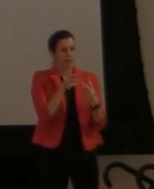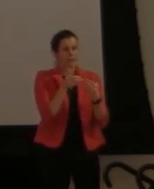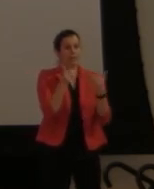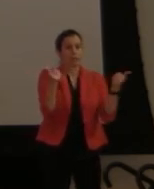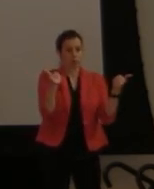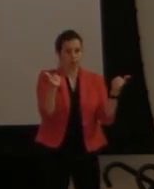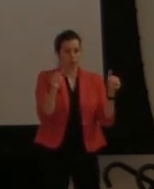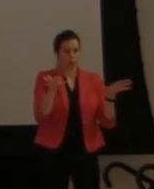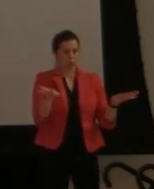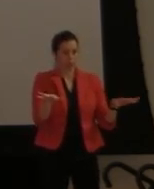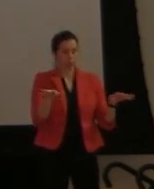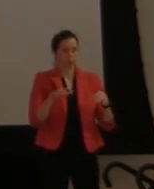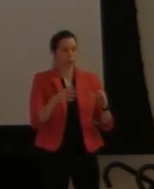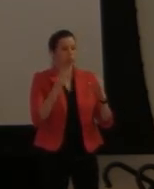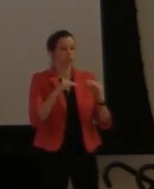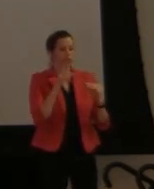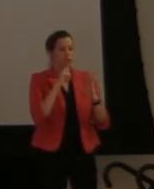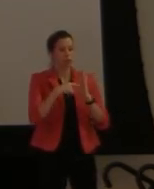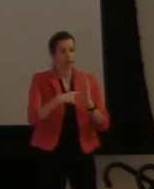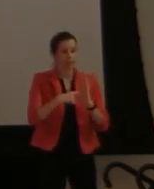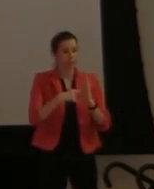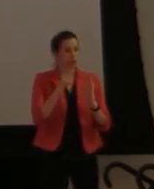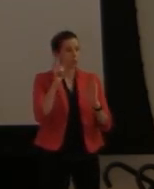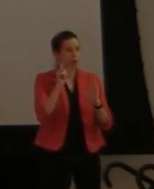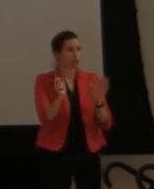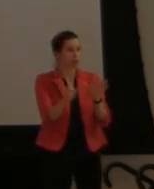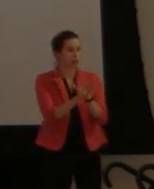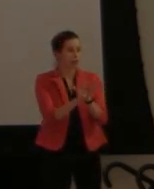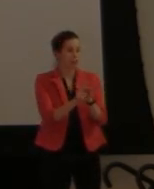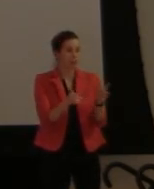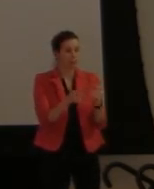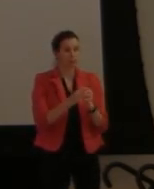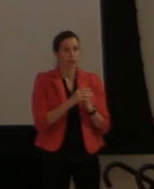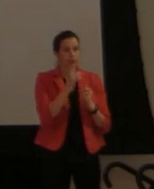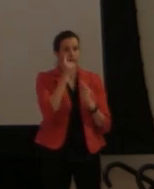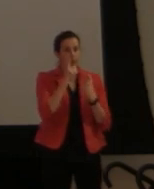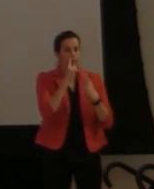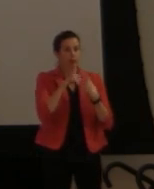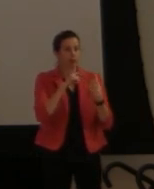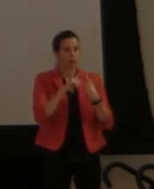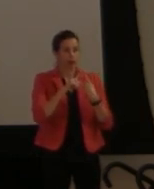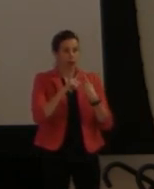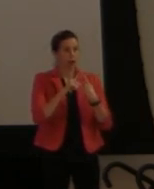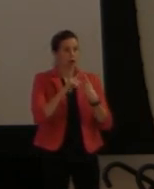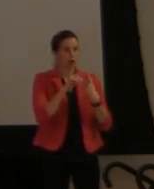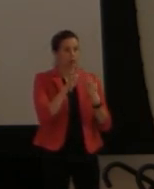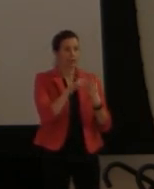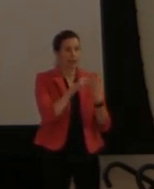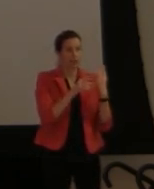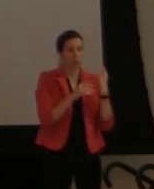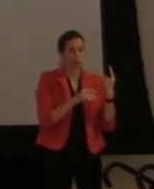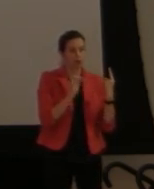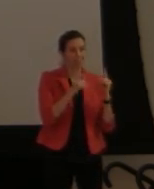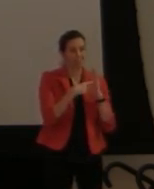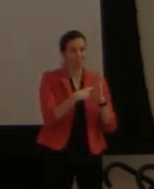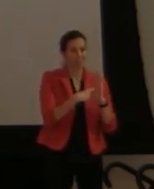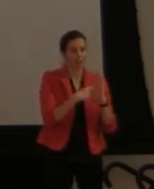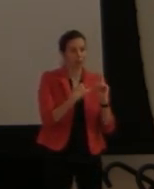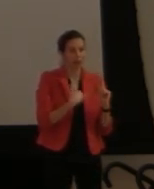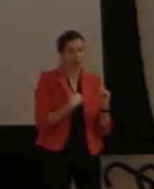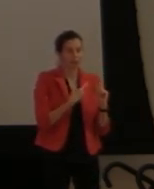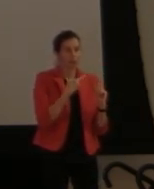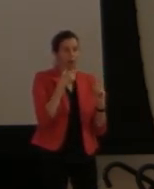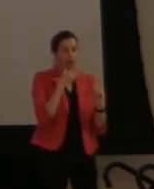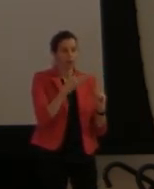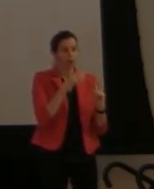separate. So an example of where this might come up, thinking about like a table one, or this example that I have from you, the